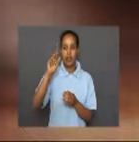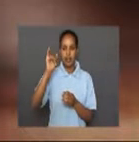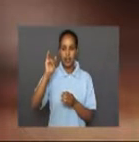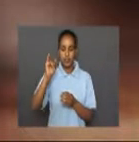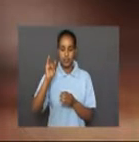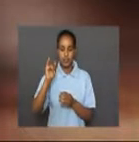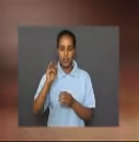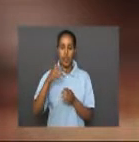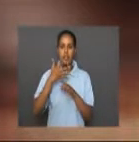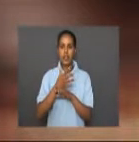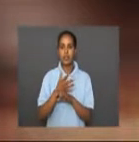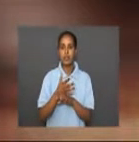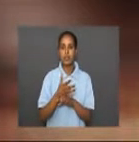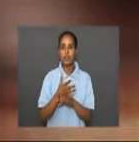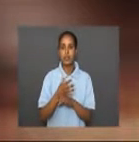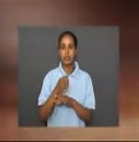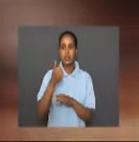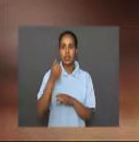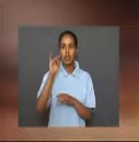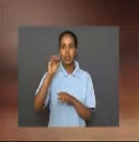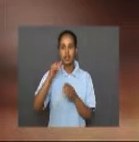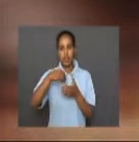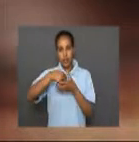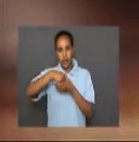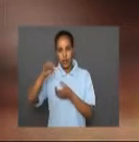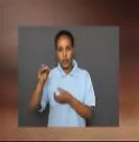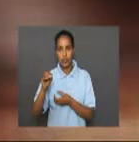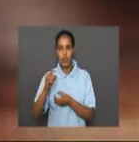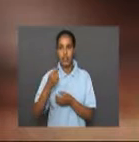Let us move on to our discussion on lead.